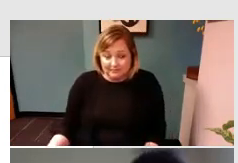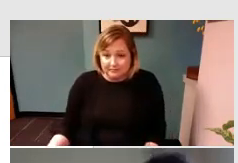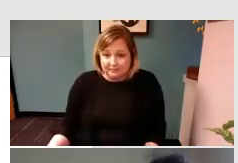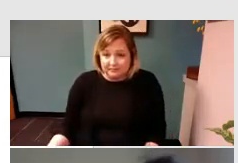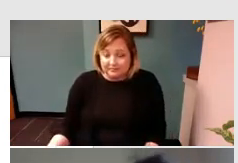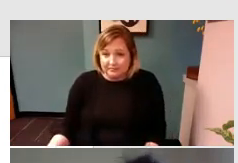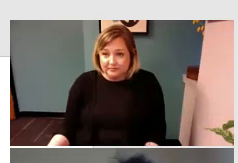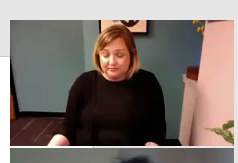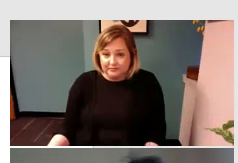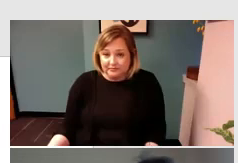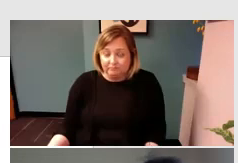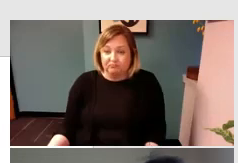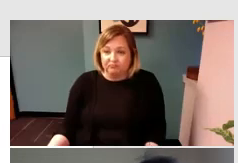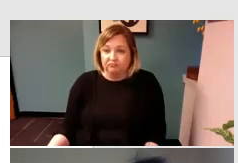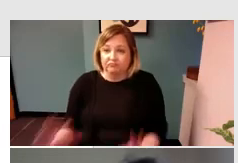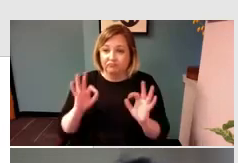Perfect.